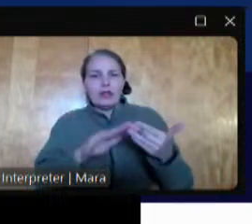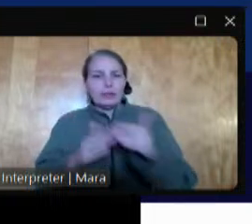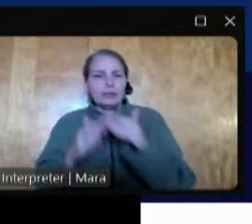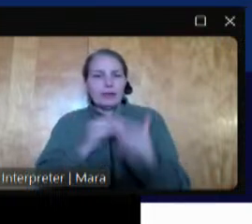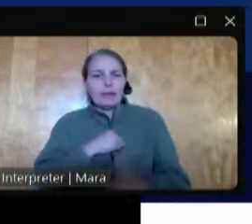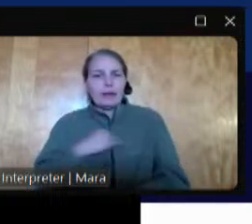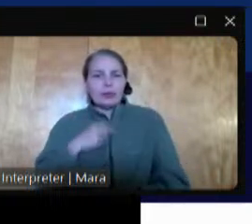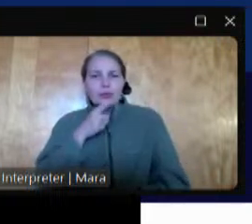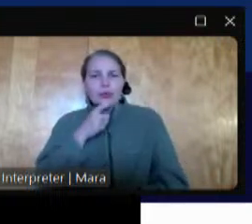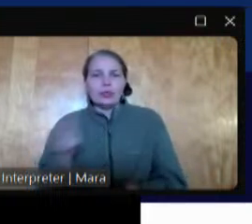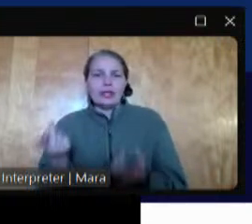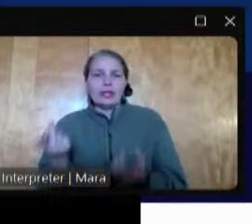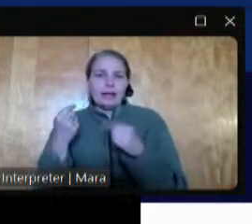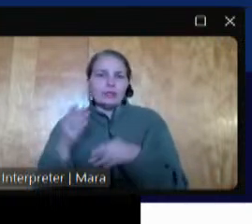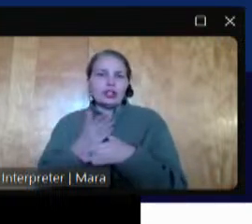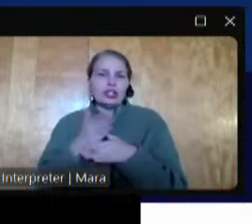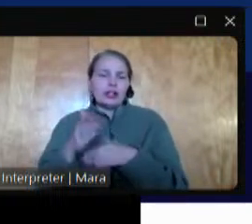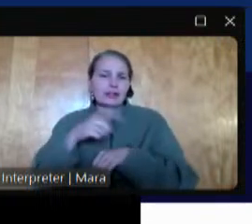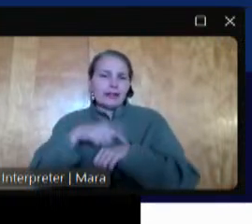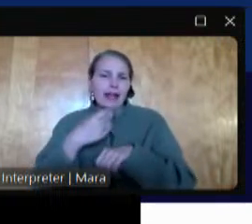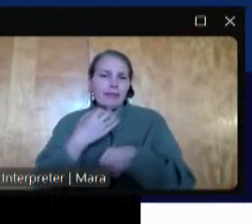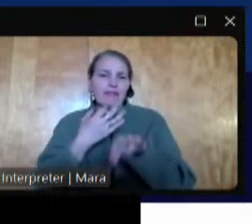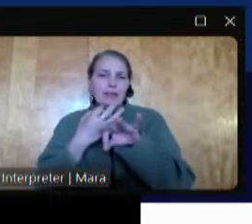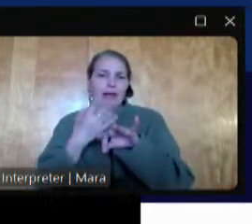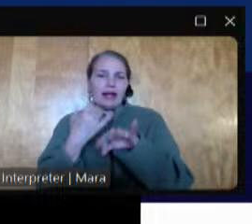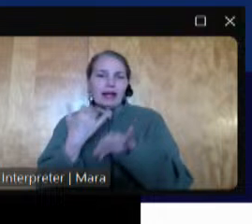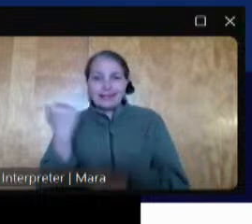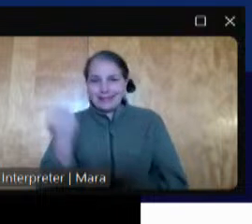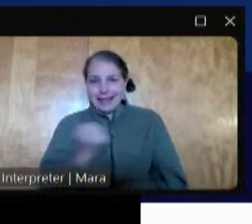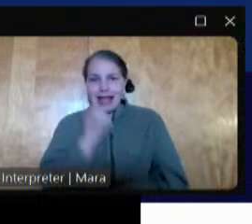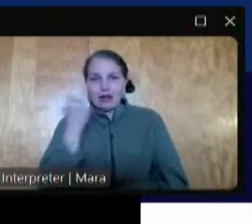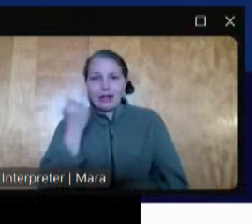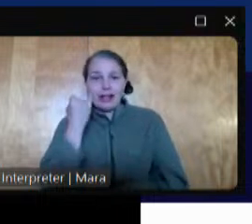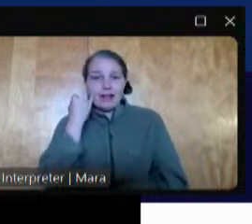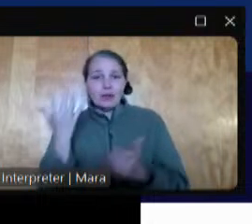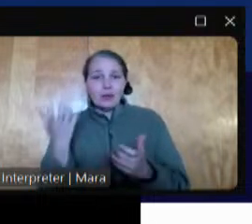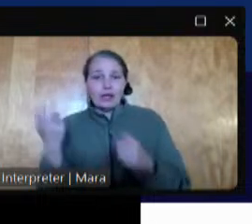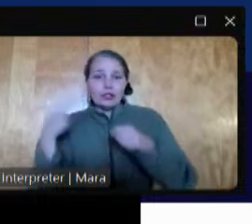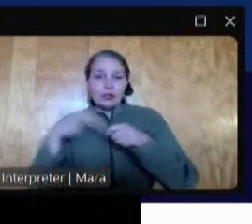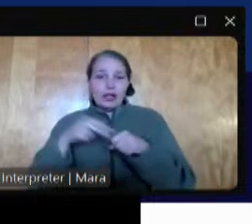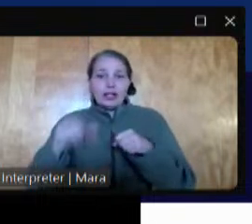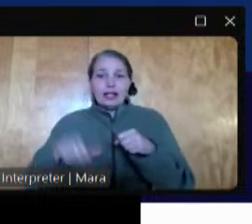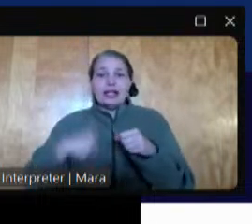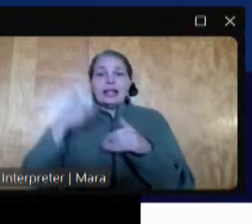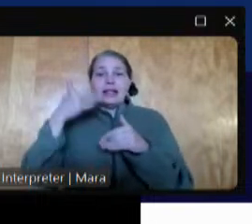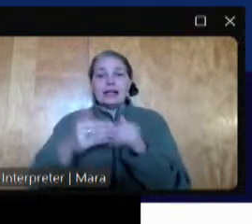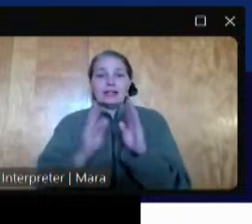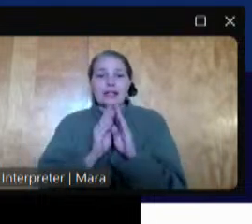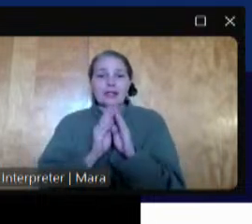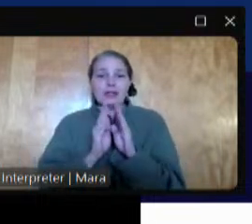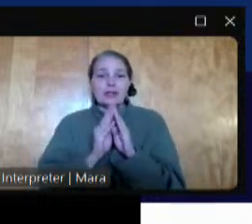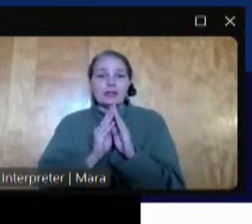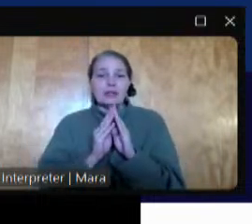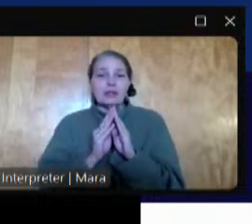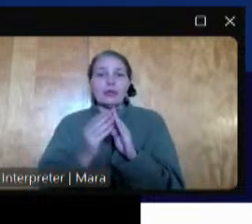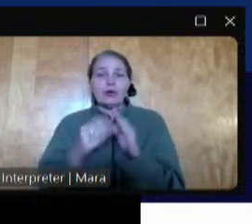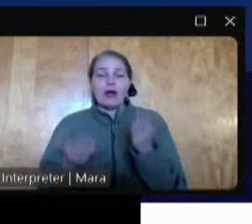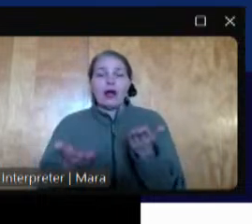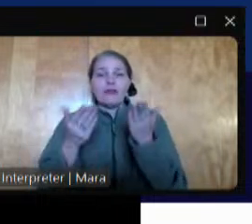and shared their time and their feedback with us on Saturday. For those who would like to participate in one of our upcoming sessions, we're offering 2 additional